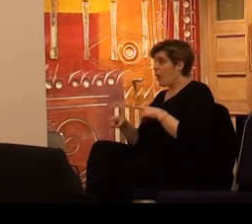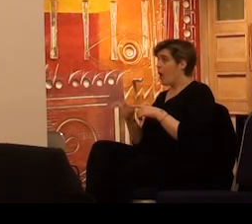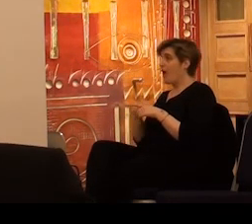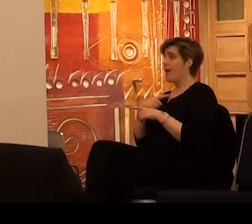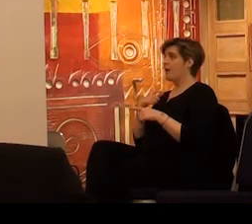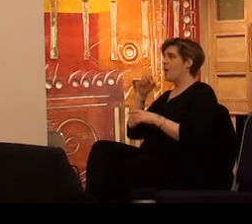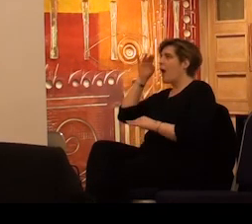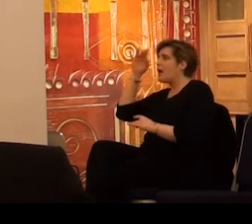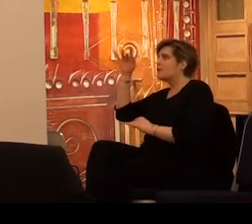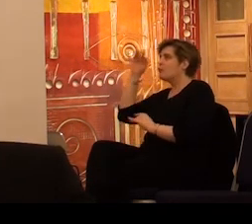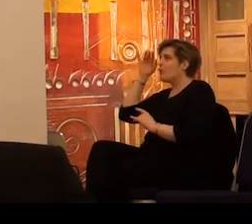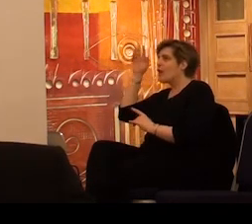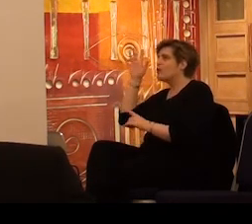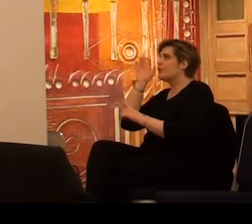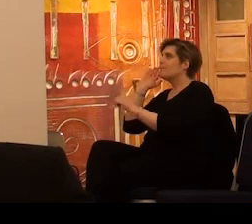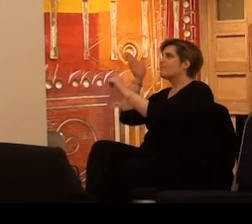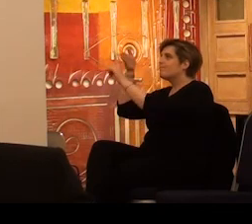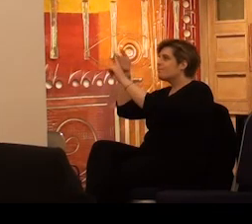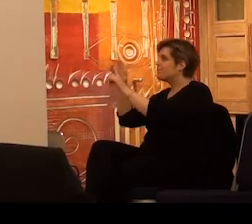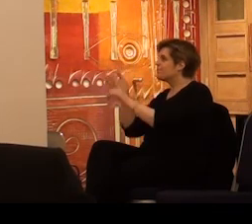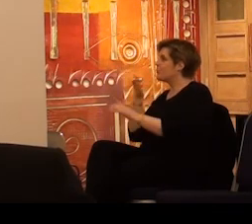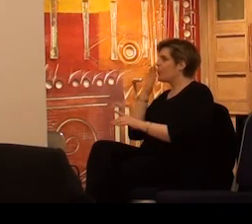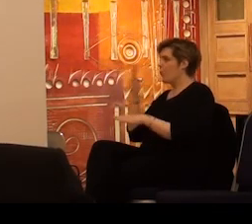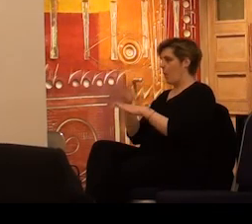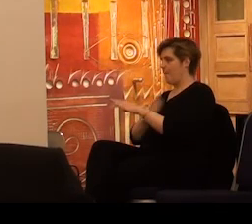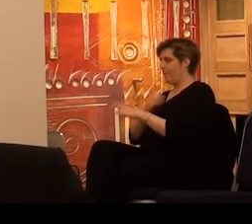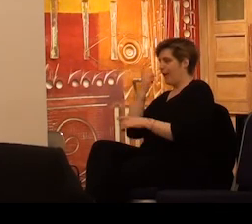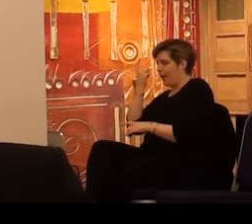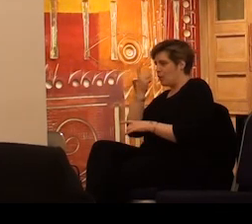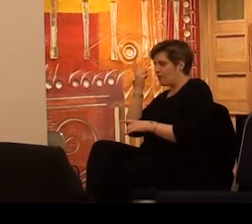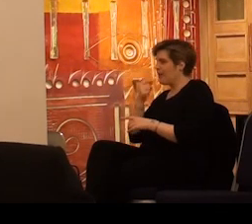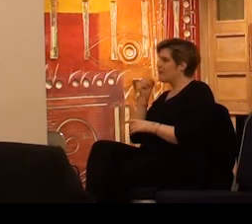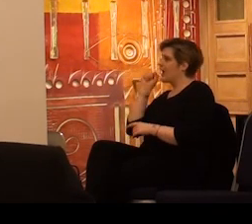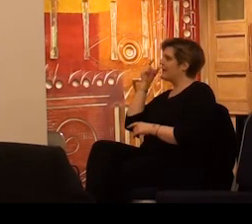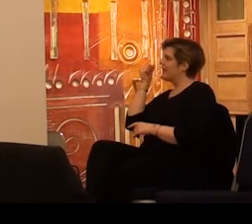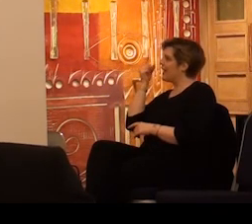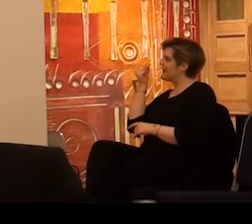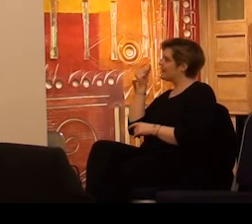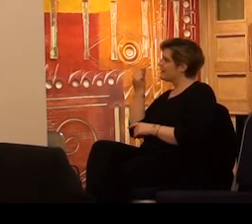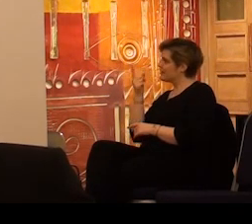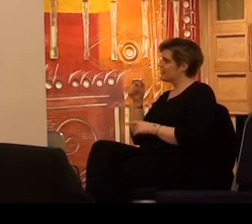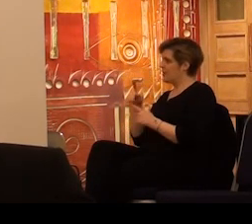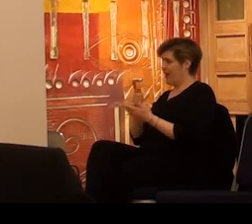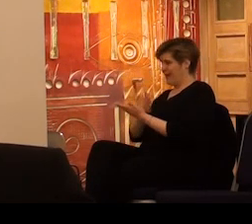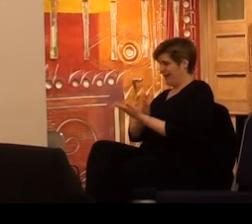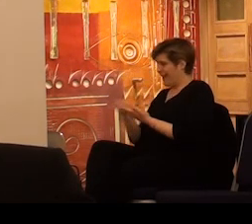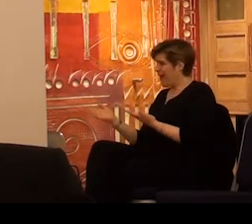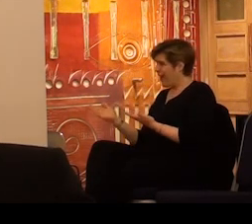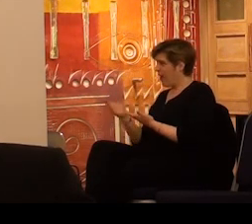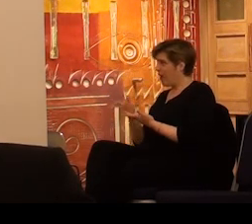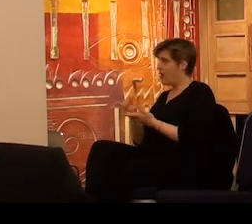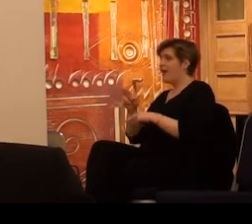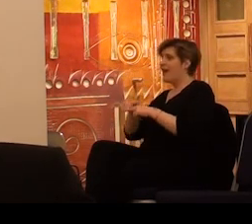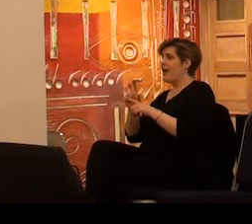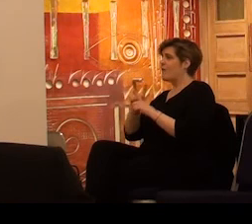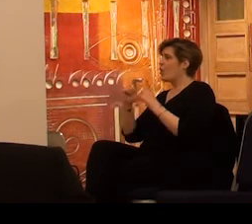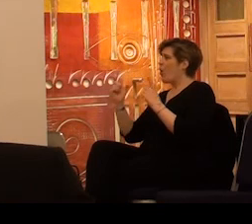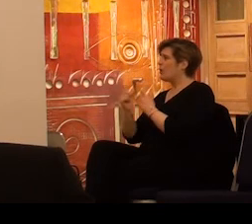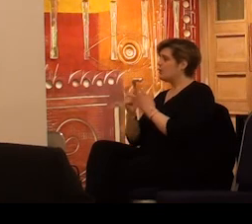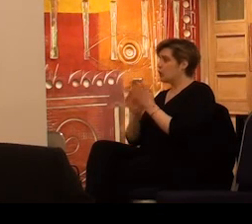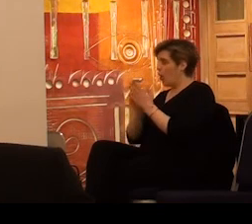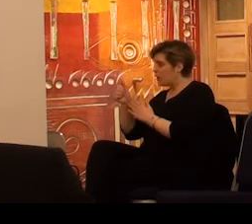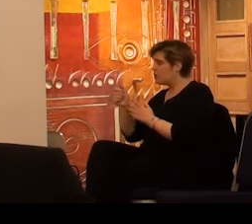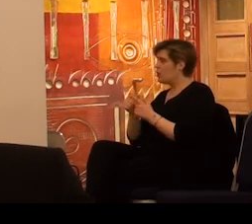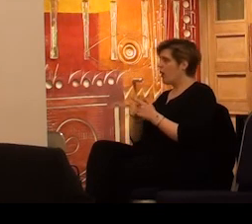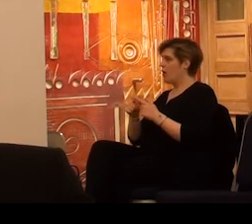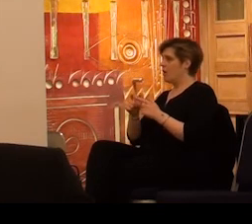yeah? Not preconceived ideas. And I think that's very, very clear. Cultures that segregate people through data analysis